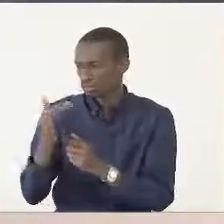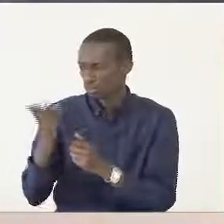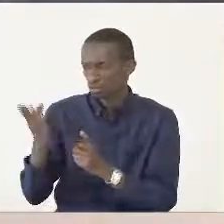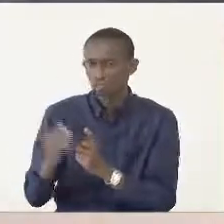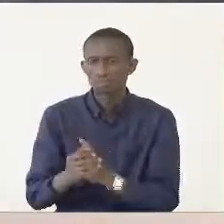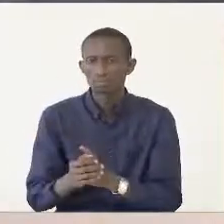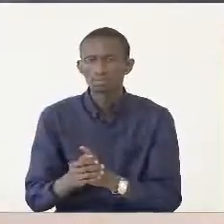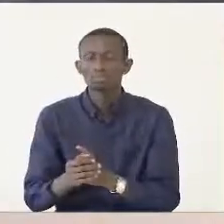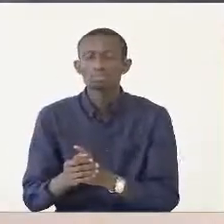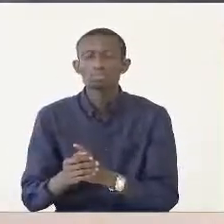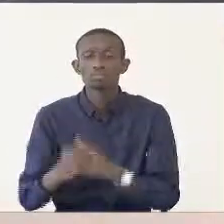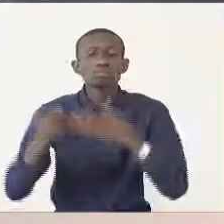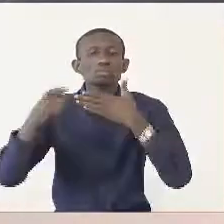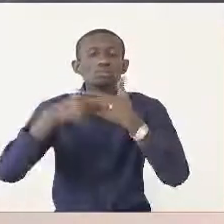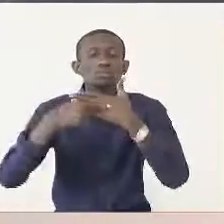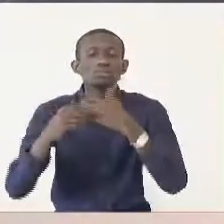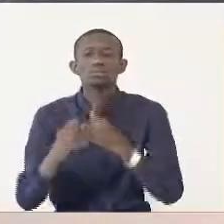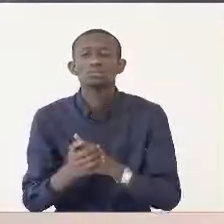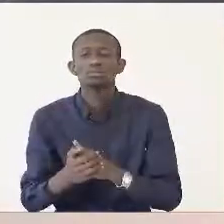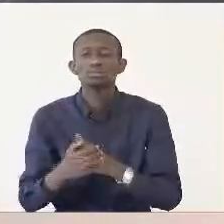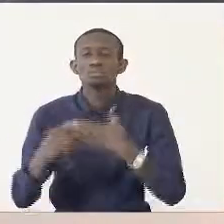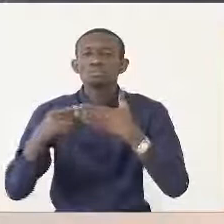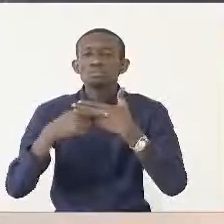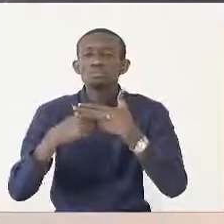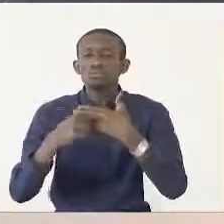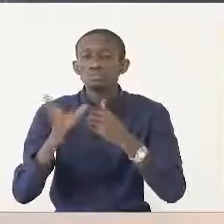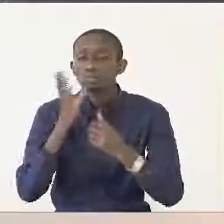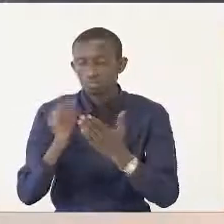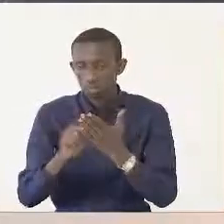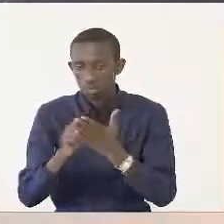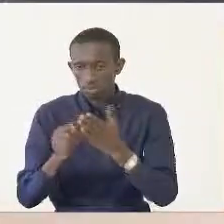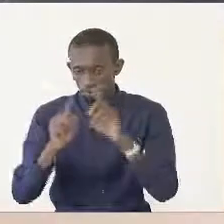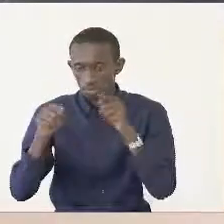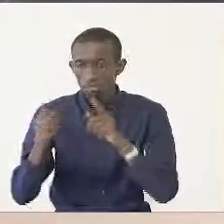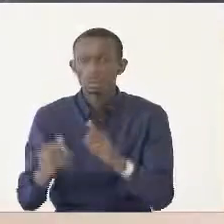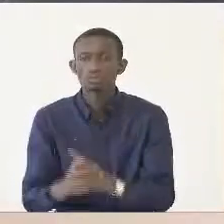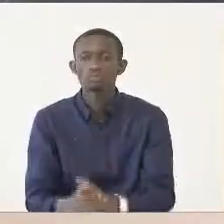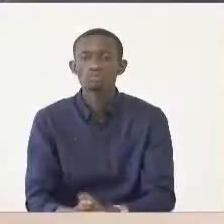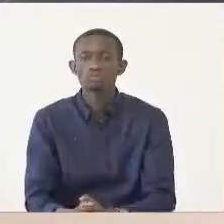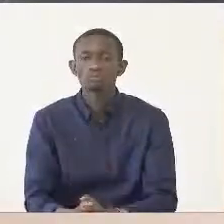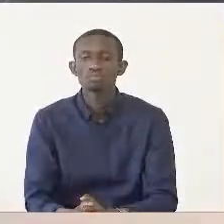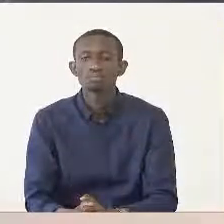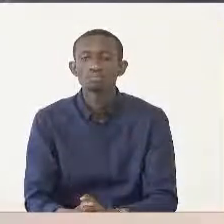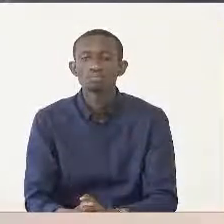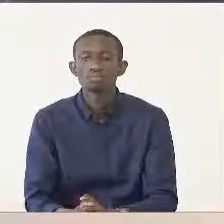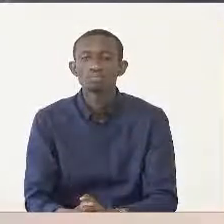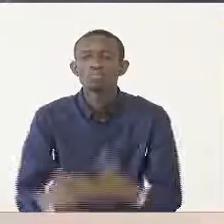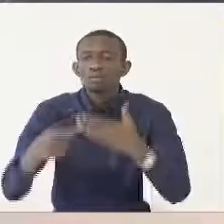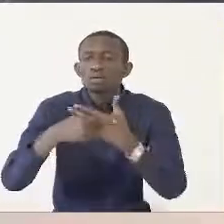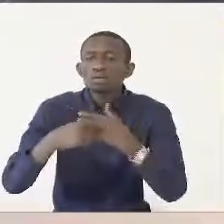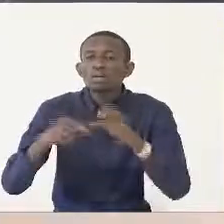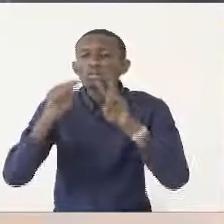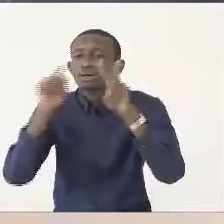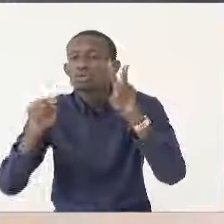to be minus a. This is minus, let's use the parentheses, okay? We have a minus square root